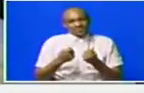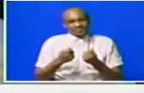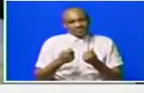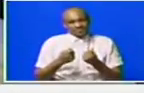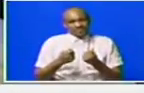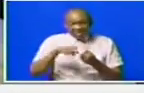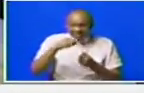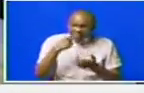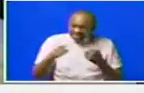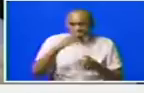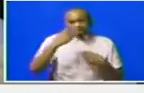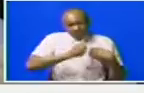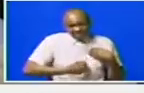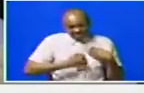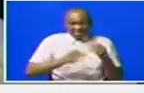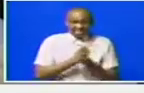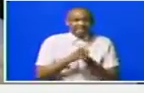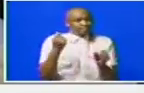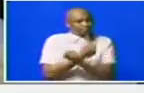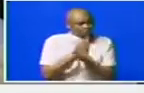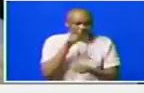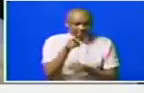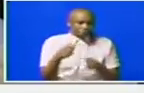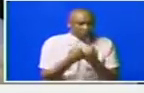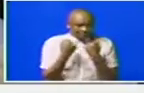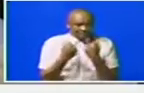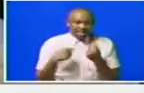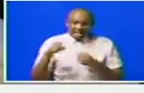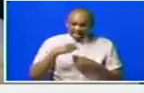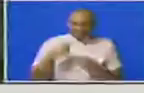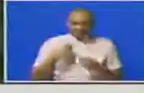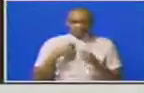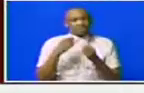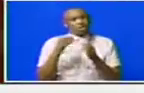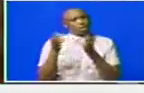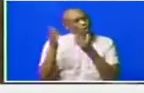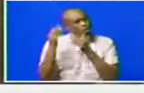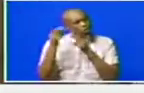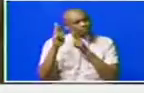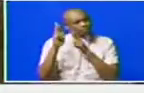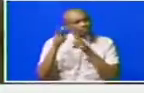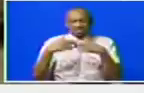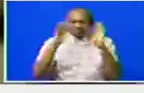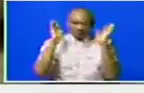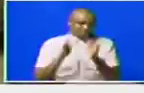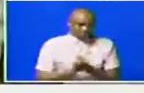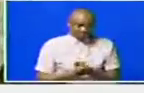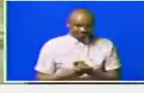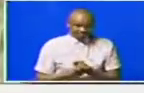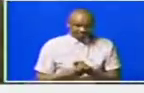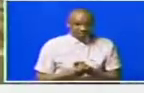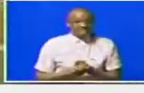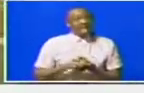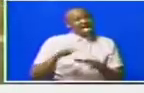solution is to go for surgery and he couldn't do it, we kind of lost hope. Despite